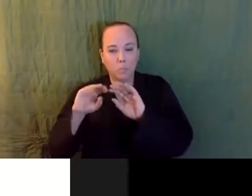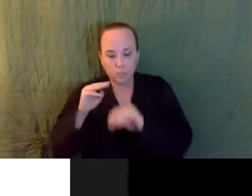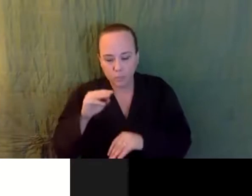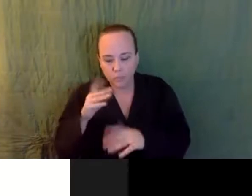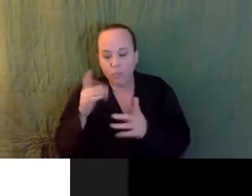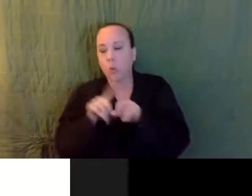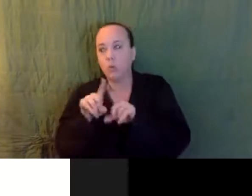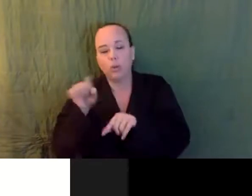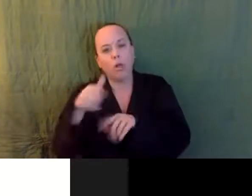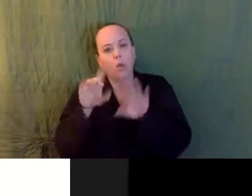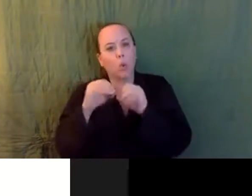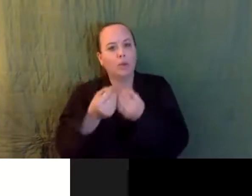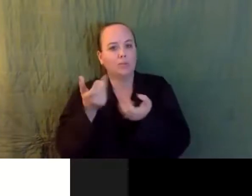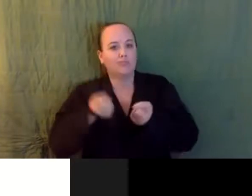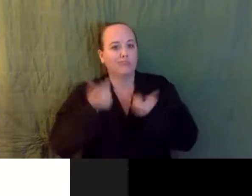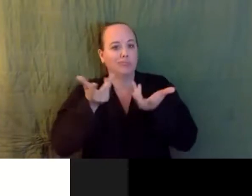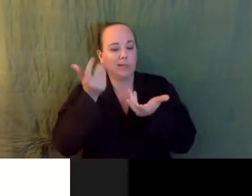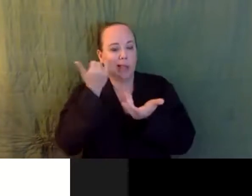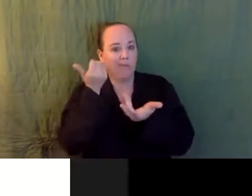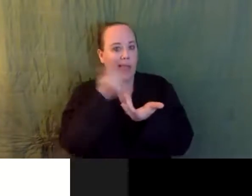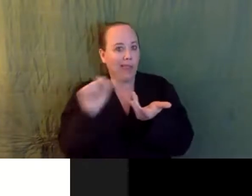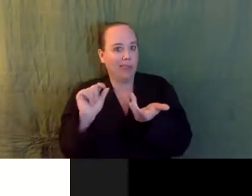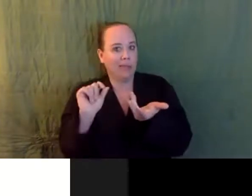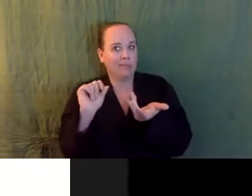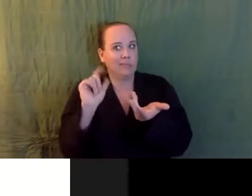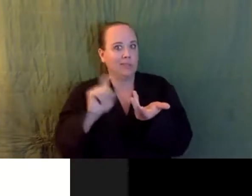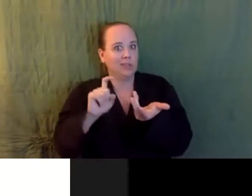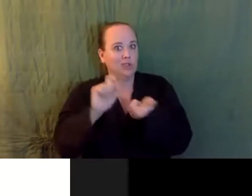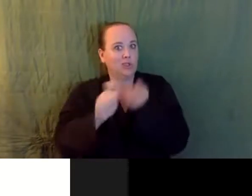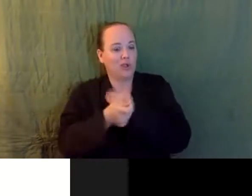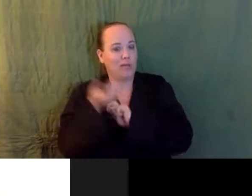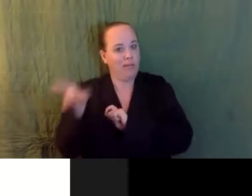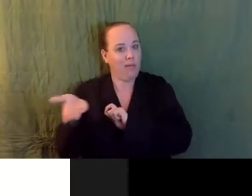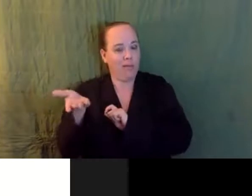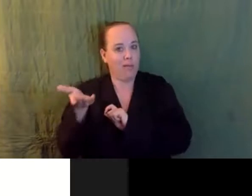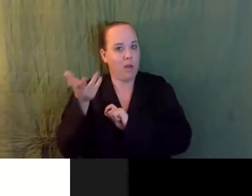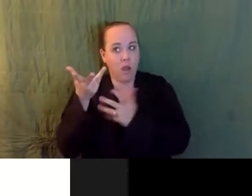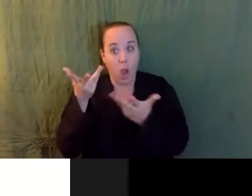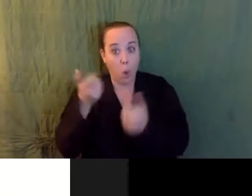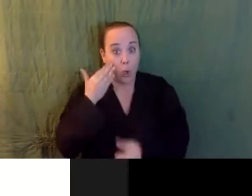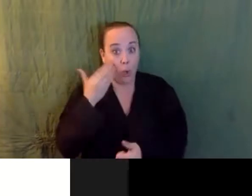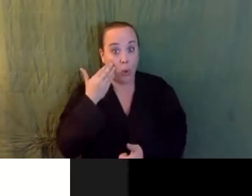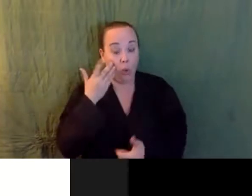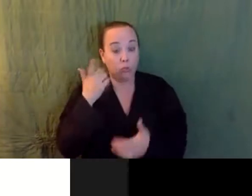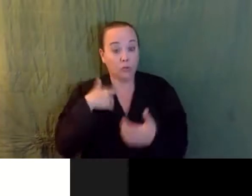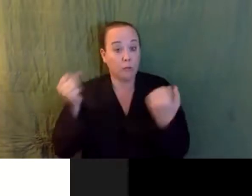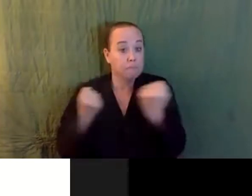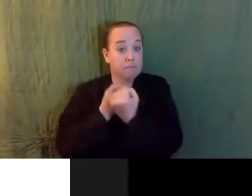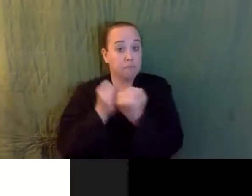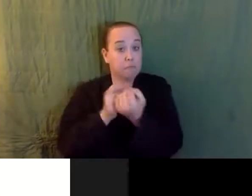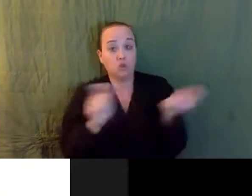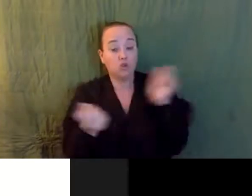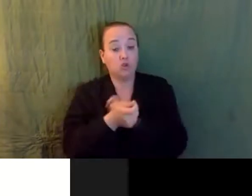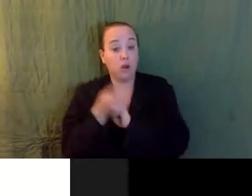those, if anything needs to be changed there, I'd definitely be interested to hear what those are, so that I could advocate to change them and